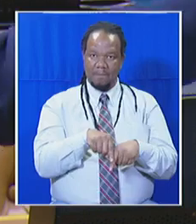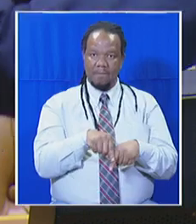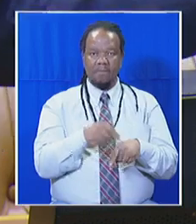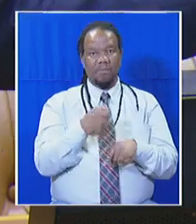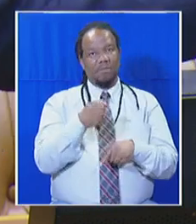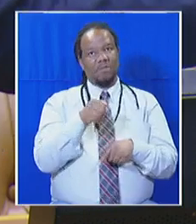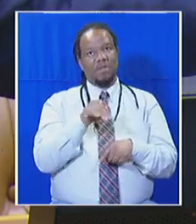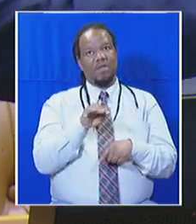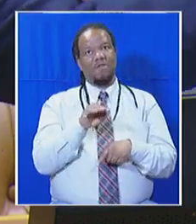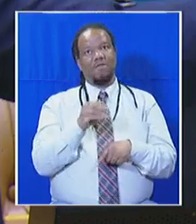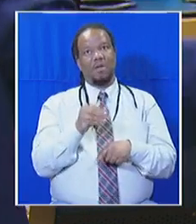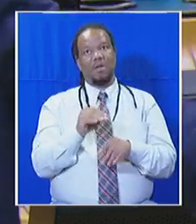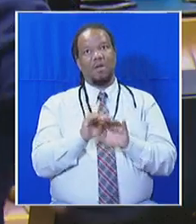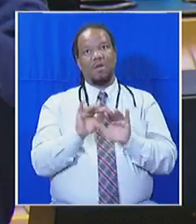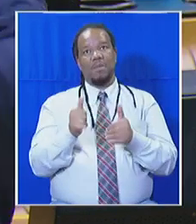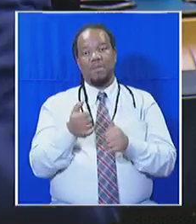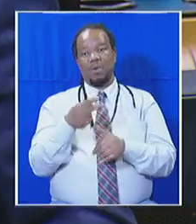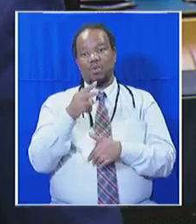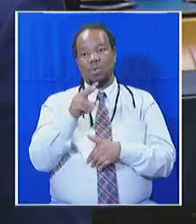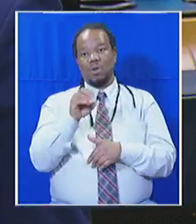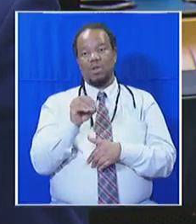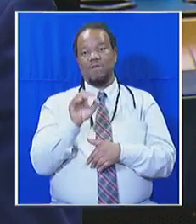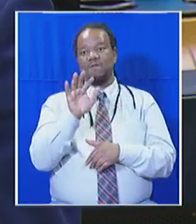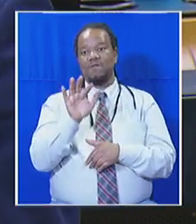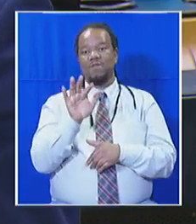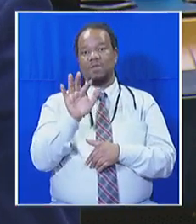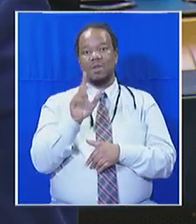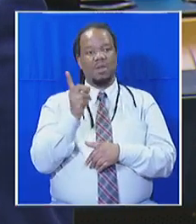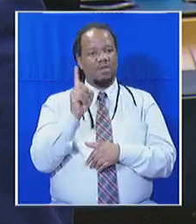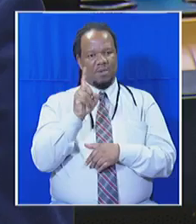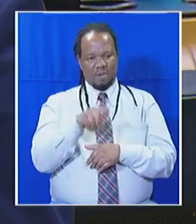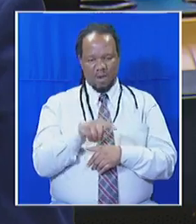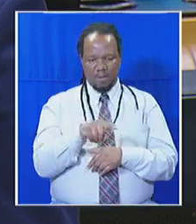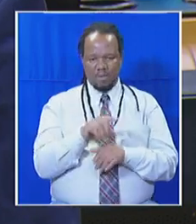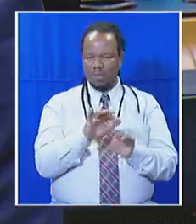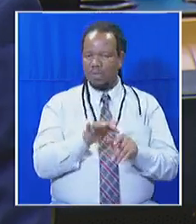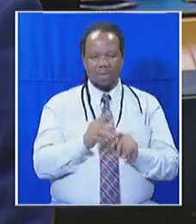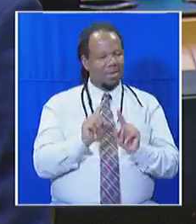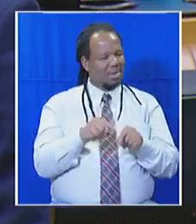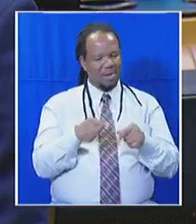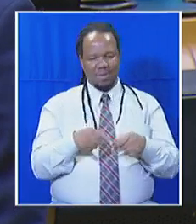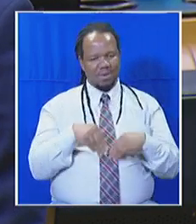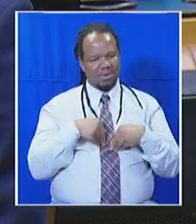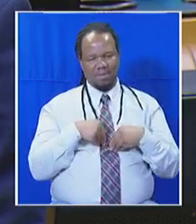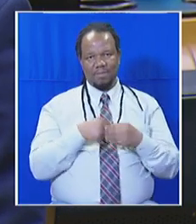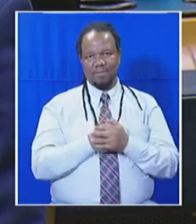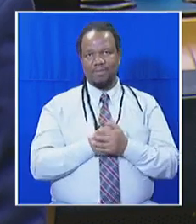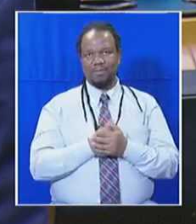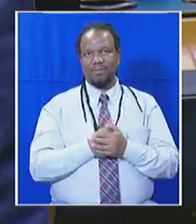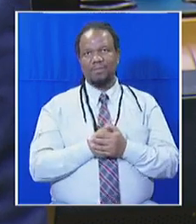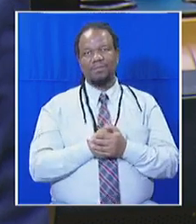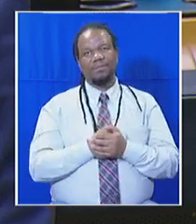it means we're going to leave the whole of 2015 without her coming to report to Parliament. It can't be. Right. So my